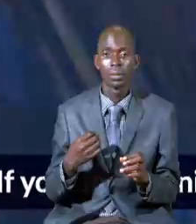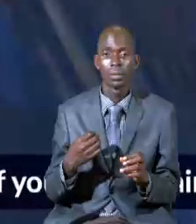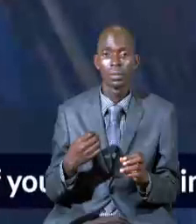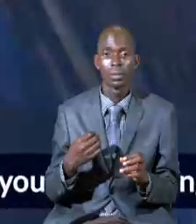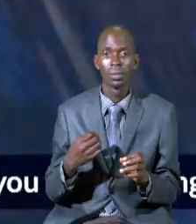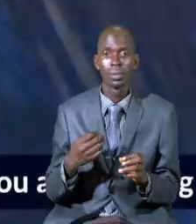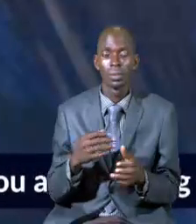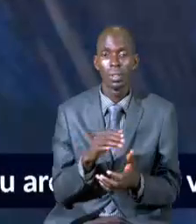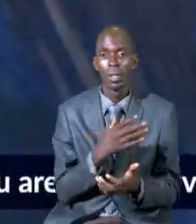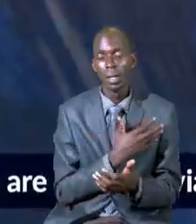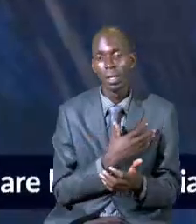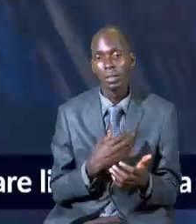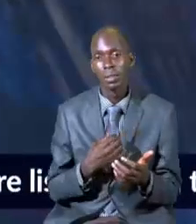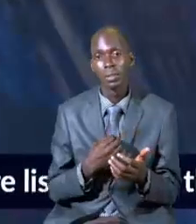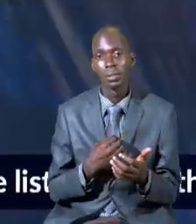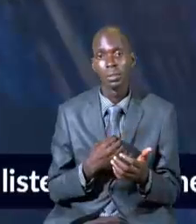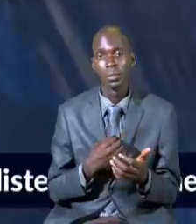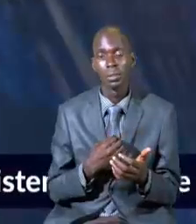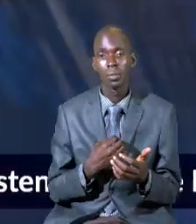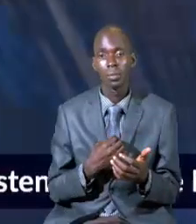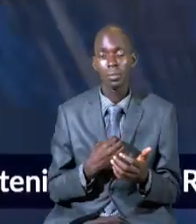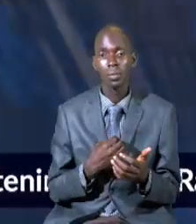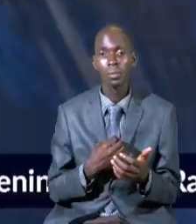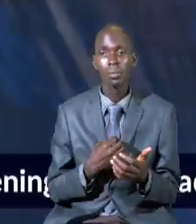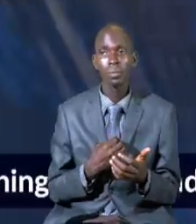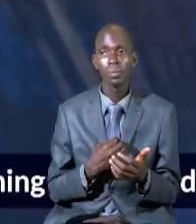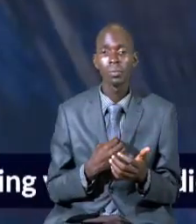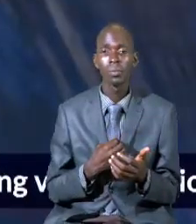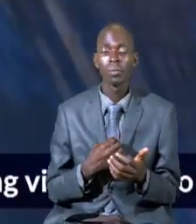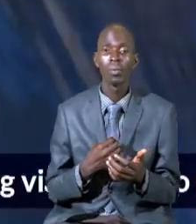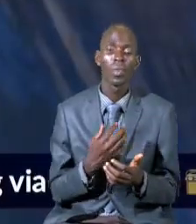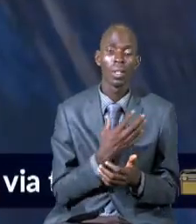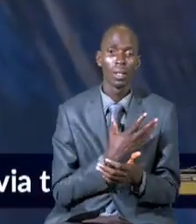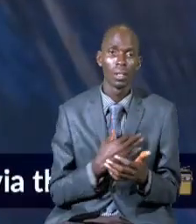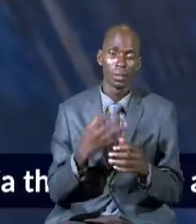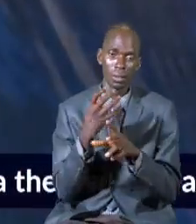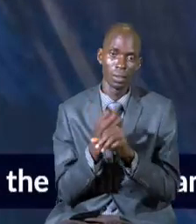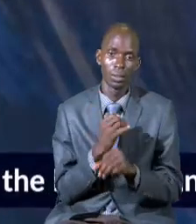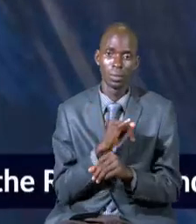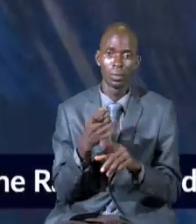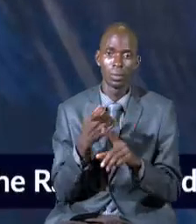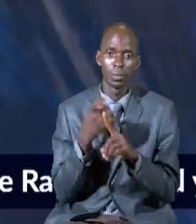praying, talking to God, and receiving from God.